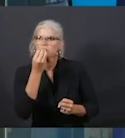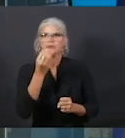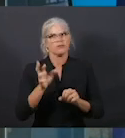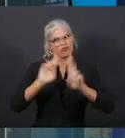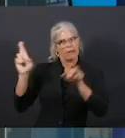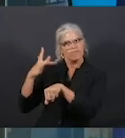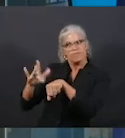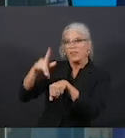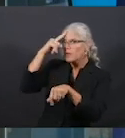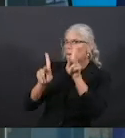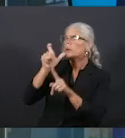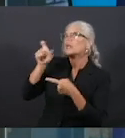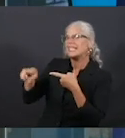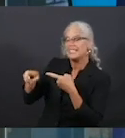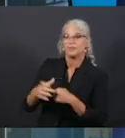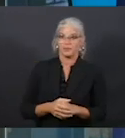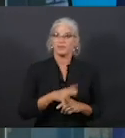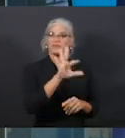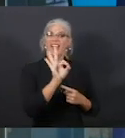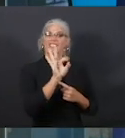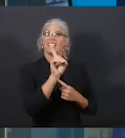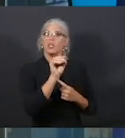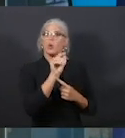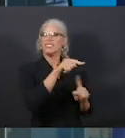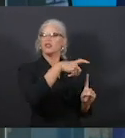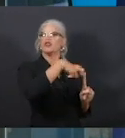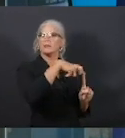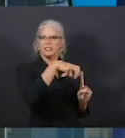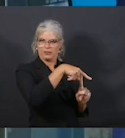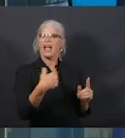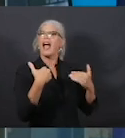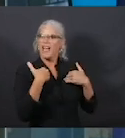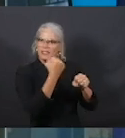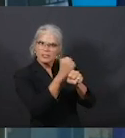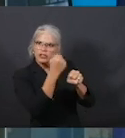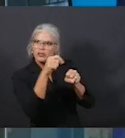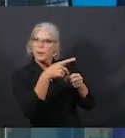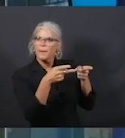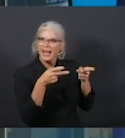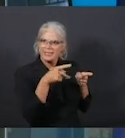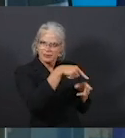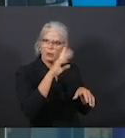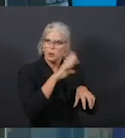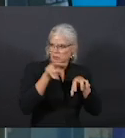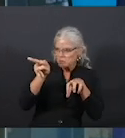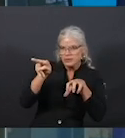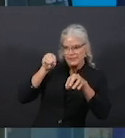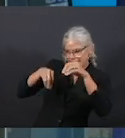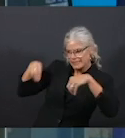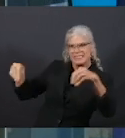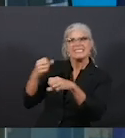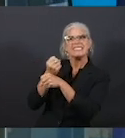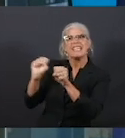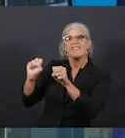Department of Transportation has staged resources in secure locations in proximity to the projected path of the storm. They are committed